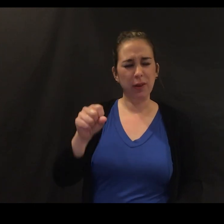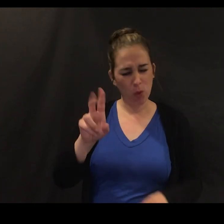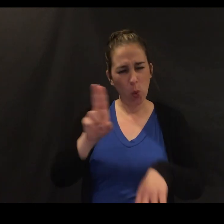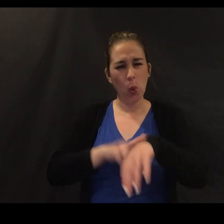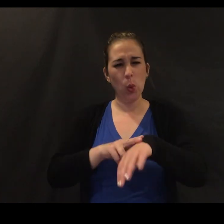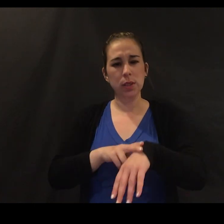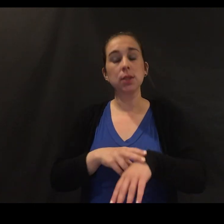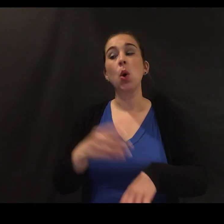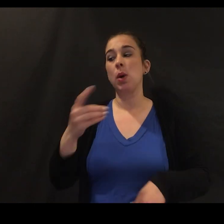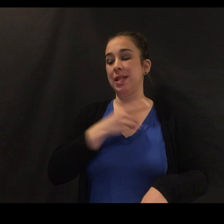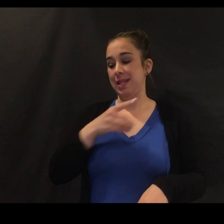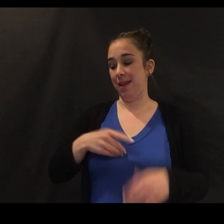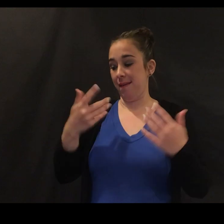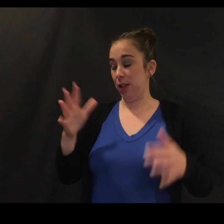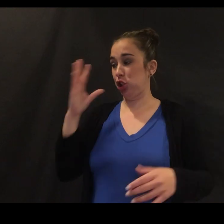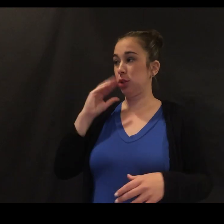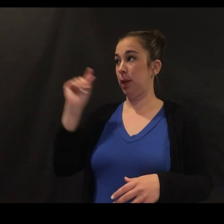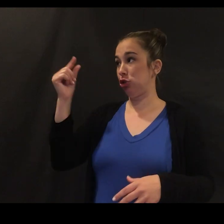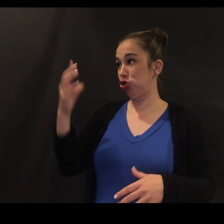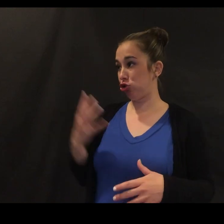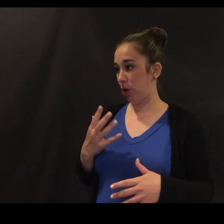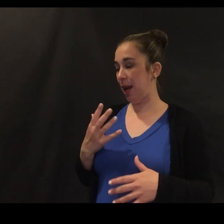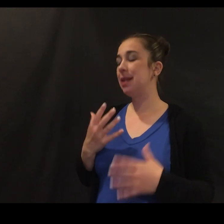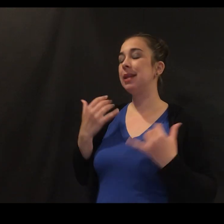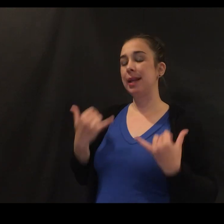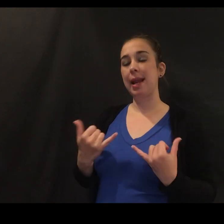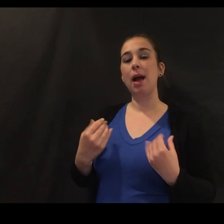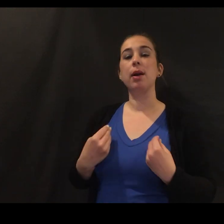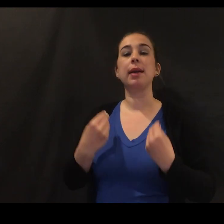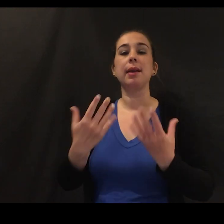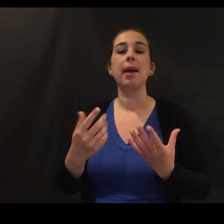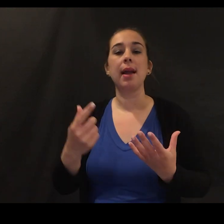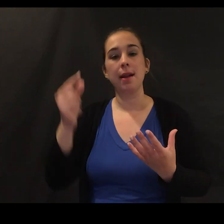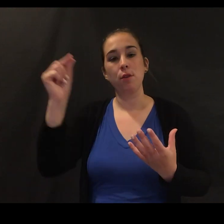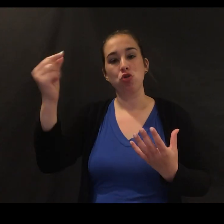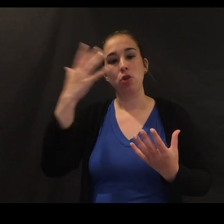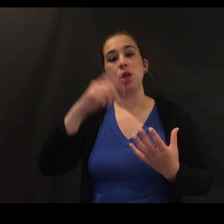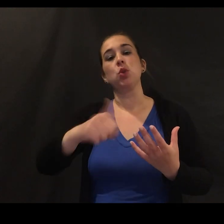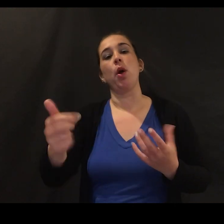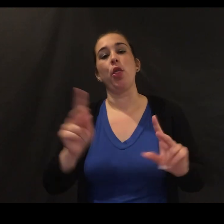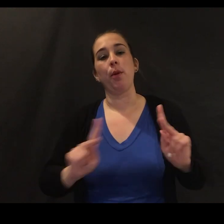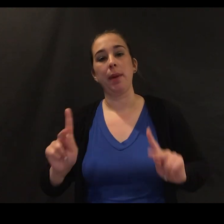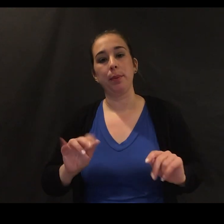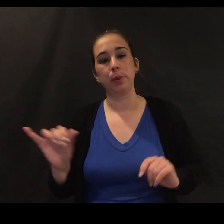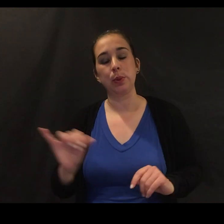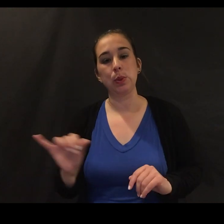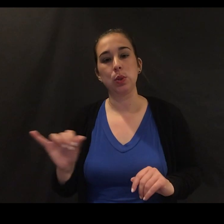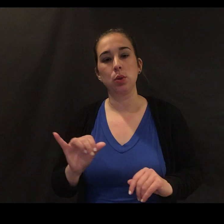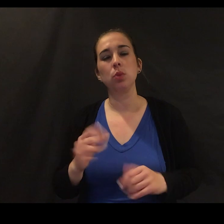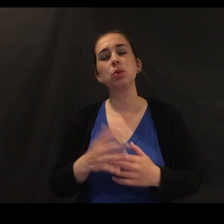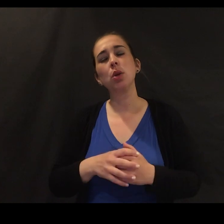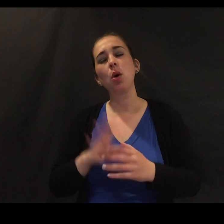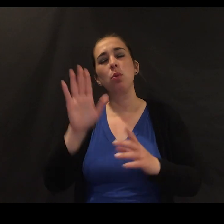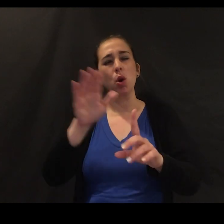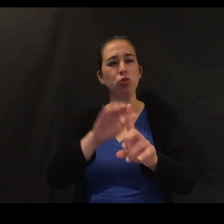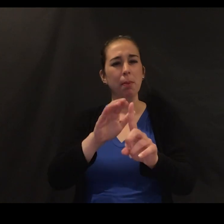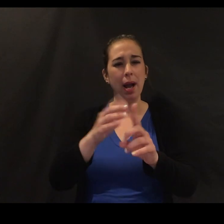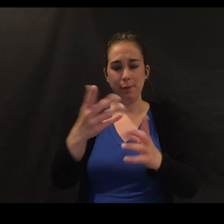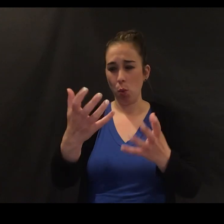experienced grace, what did he share with other people? Grace. Can I remind us today that if we're going to have good